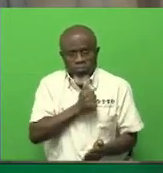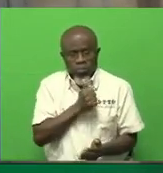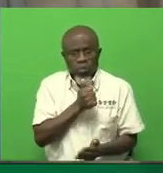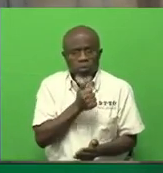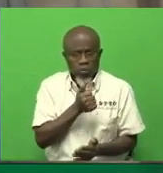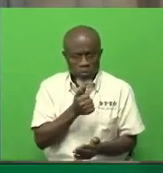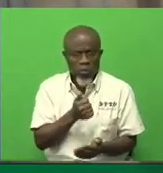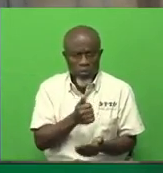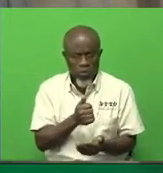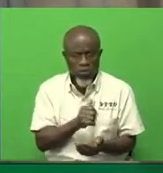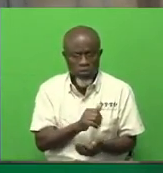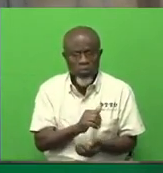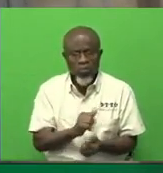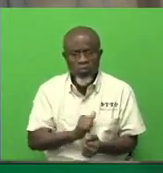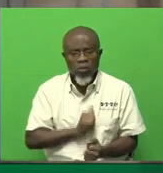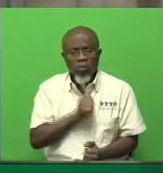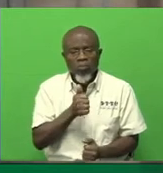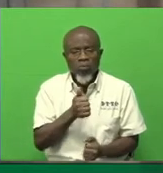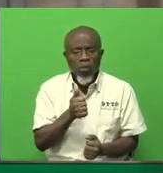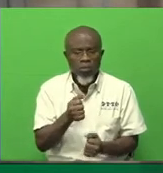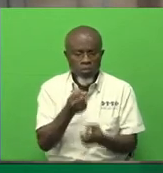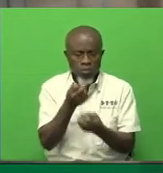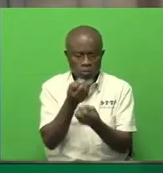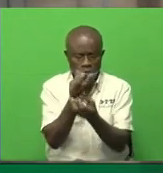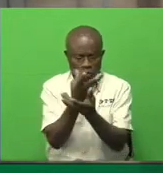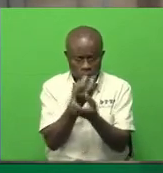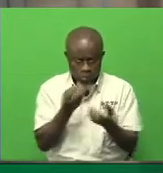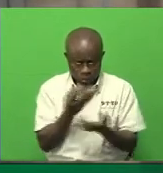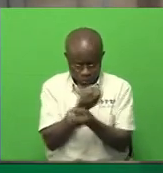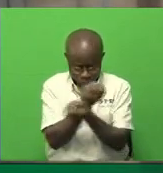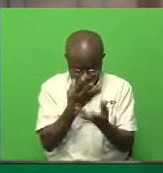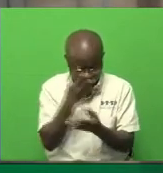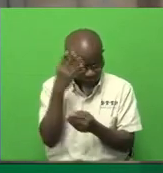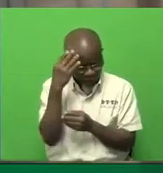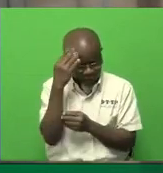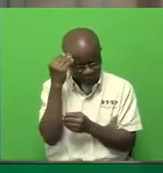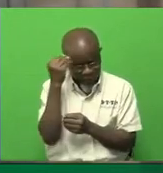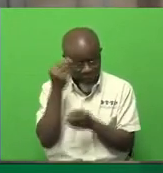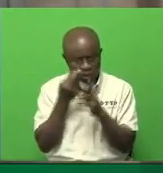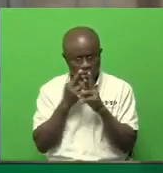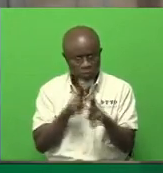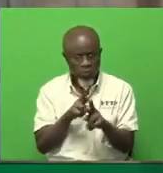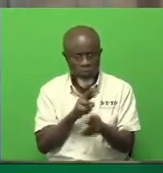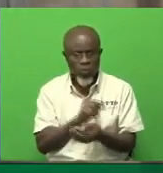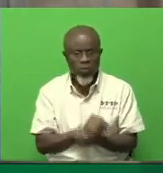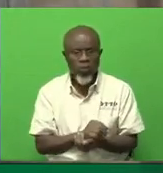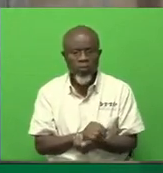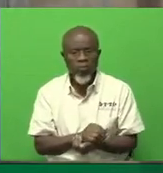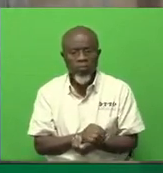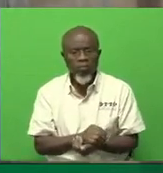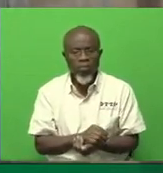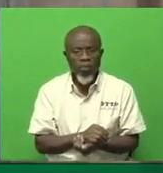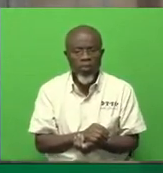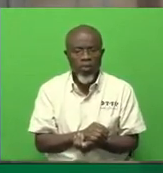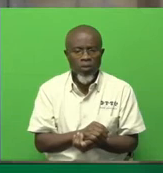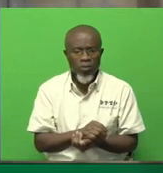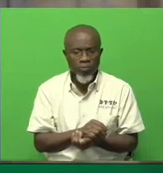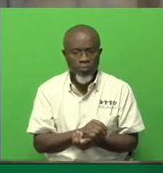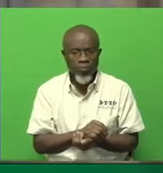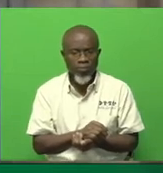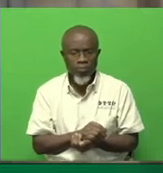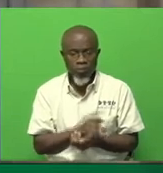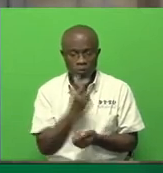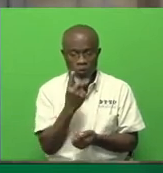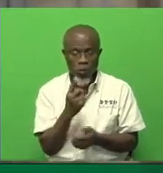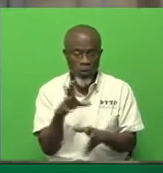baby Darius and this was in 2013. Darius got a new lease on life having life-saving surgery